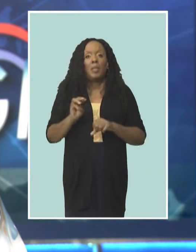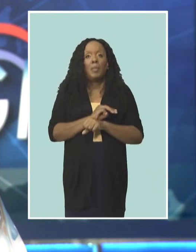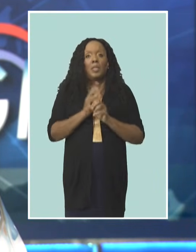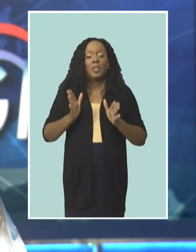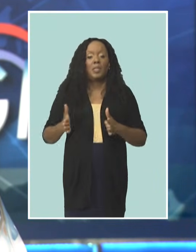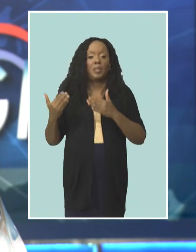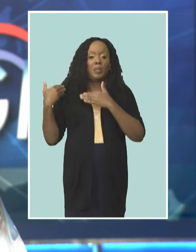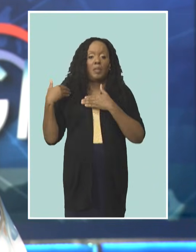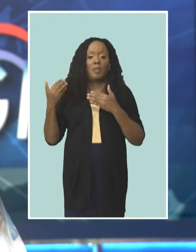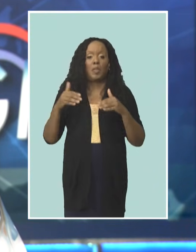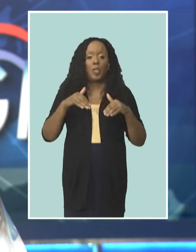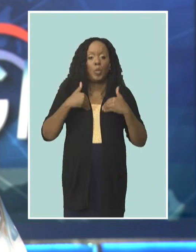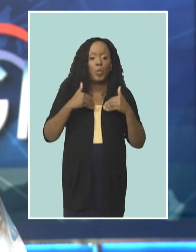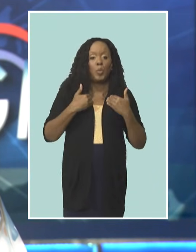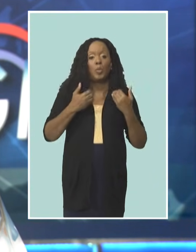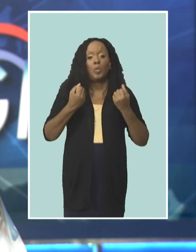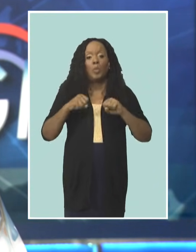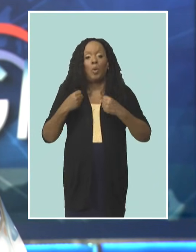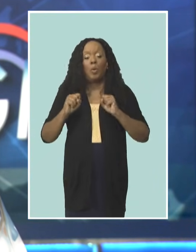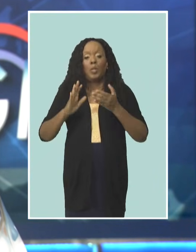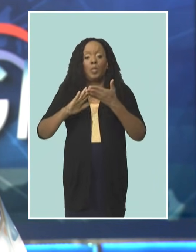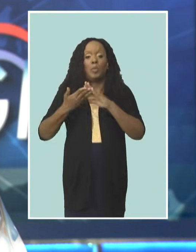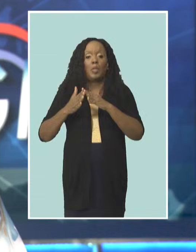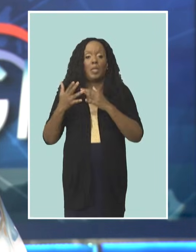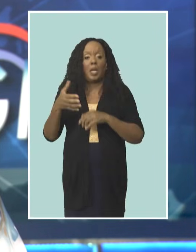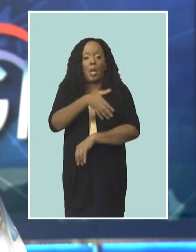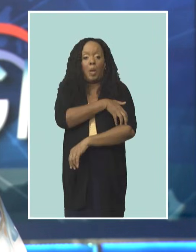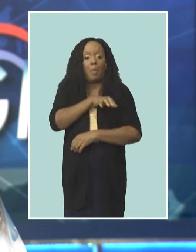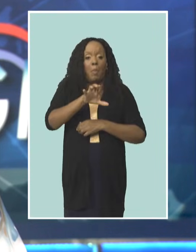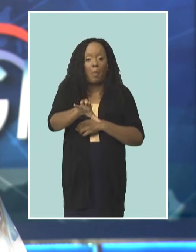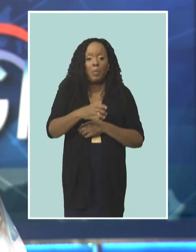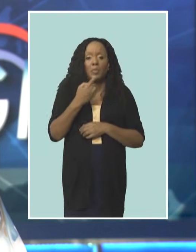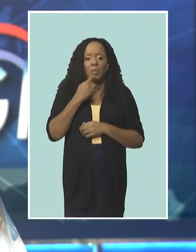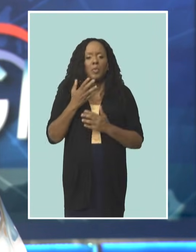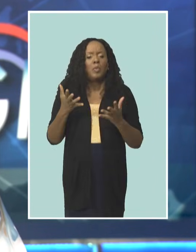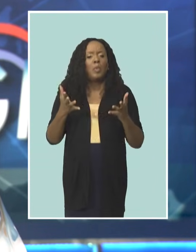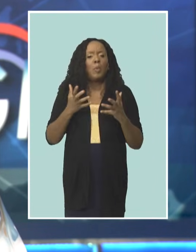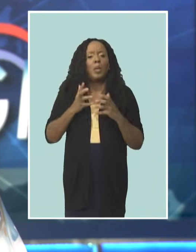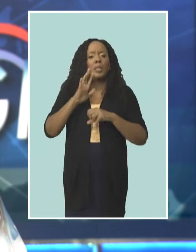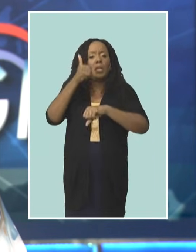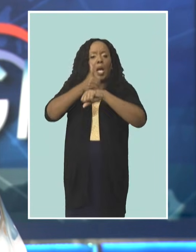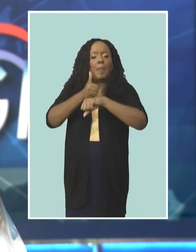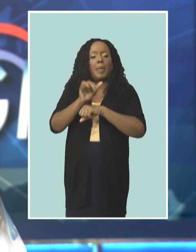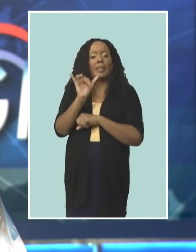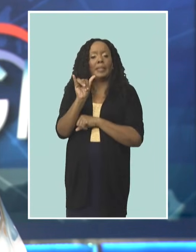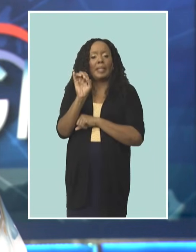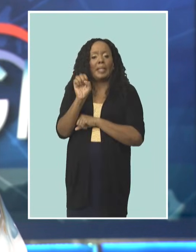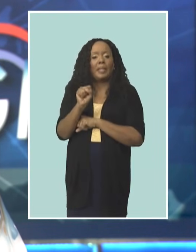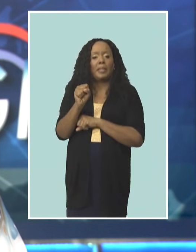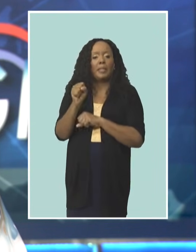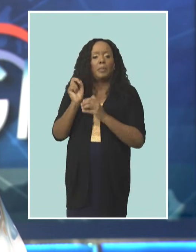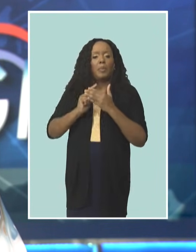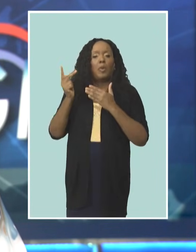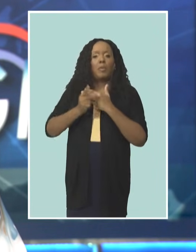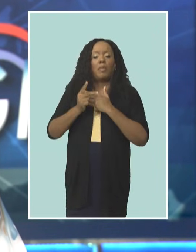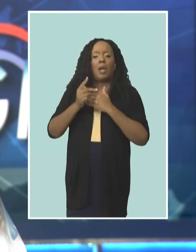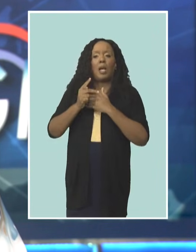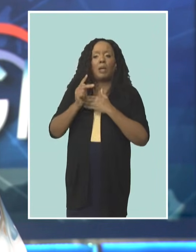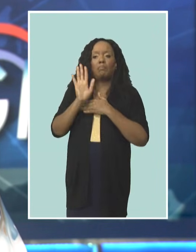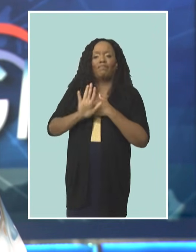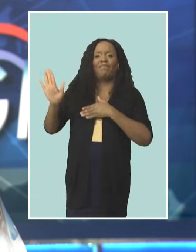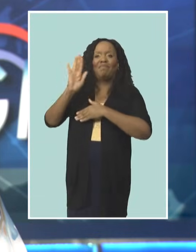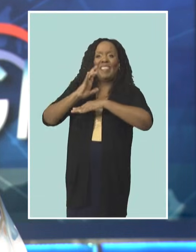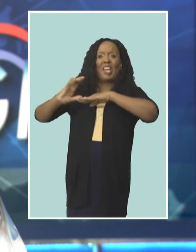Youth, Sports and Community Empowerment Charles Griffith says they're looking to export the Youth Entrepreneurship Programme regionally. Speaking today at a